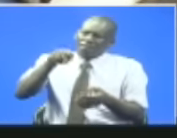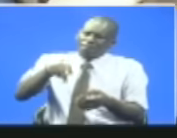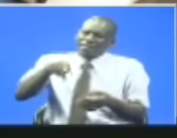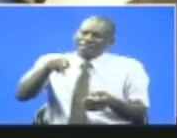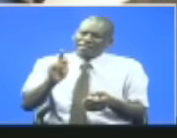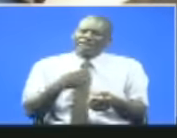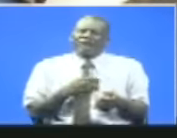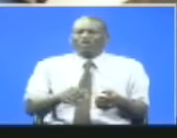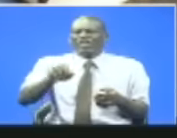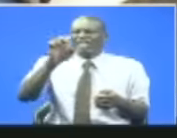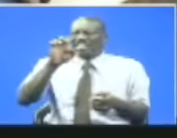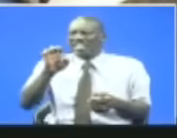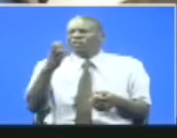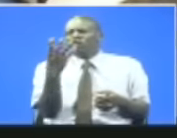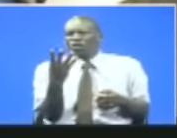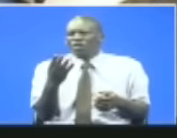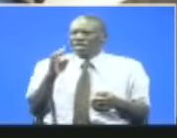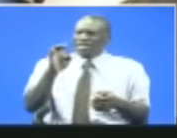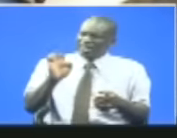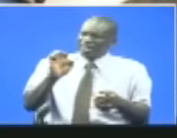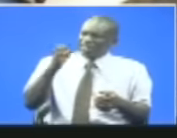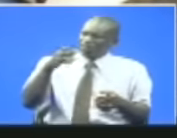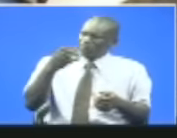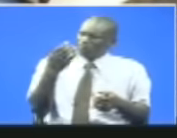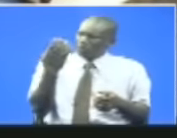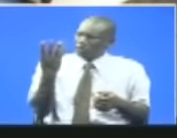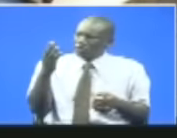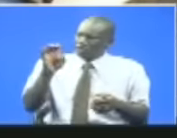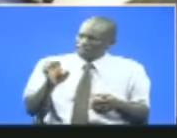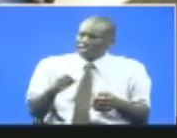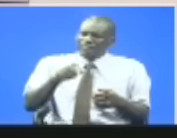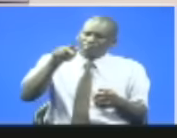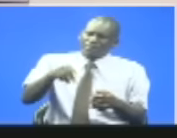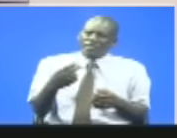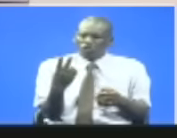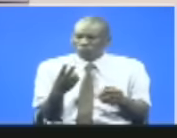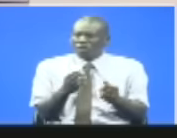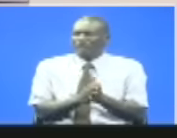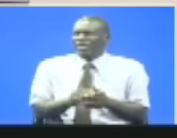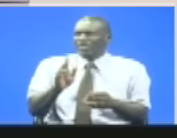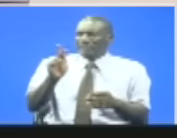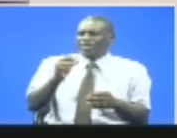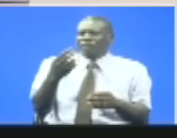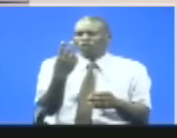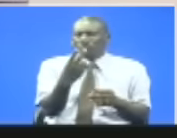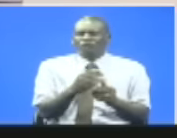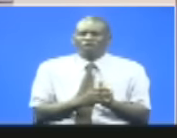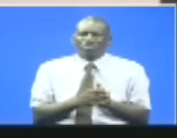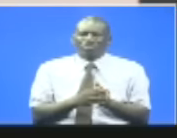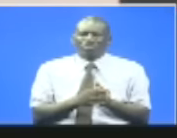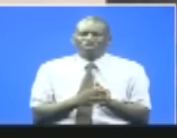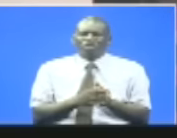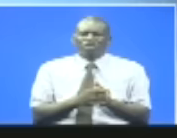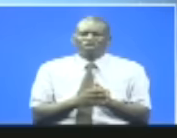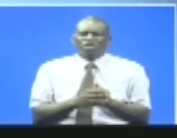E zangu 4 ni Peter 2 na Kenneth iko 2. Dr. Bosire. What